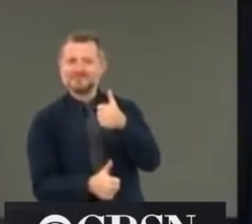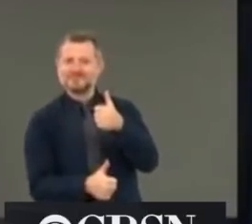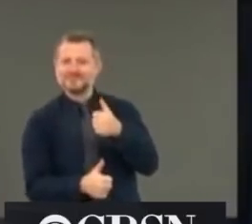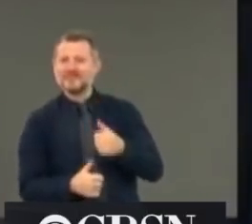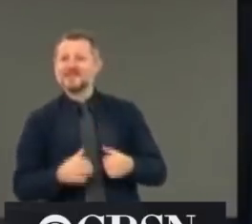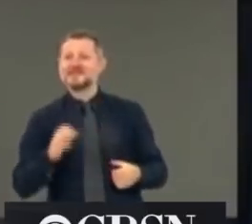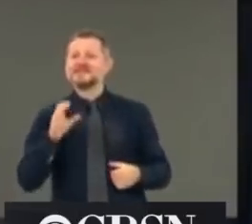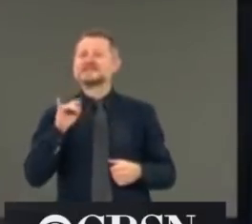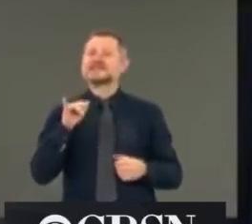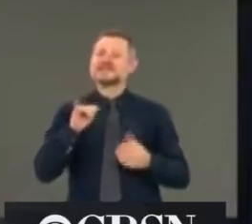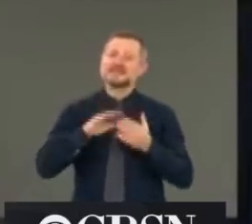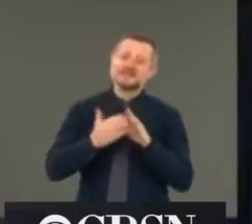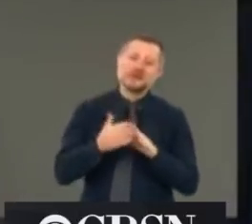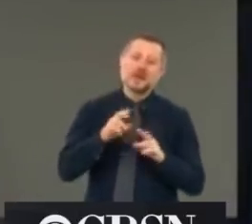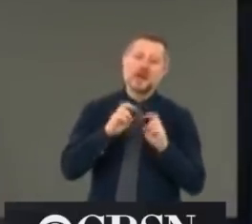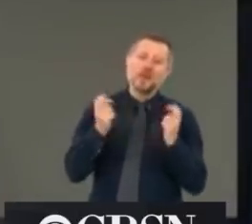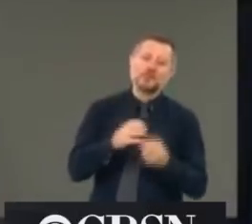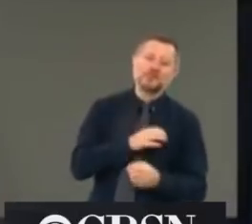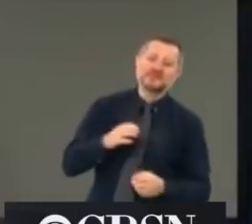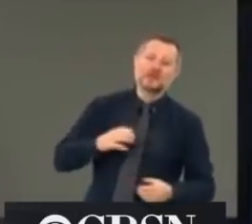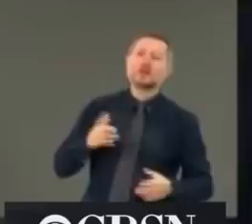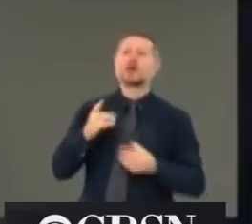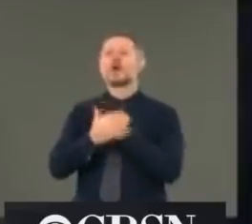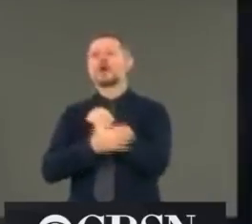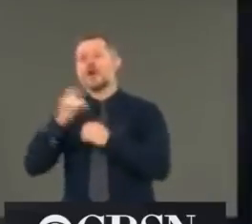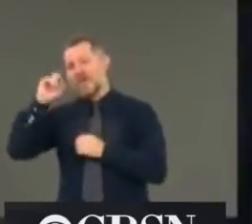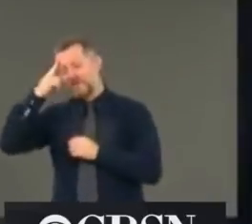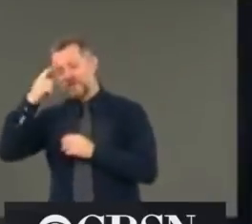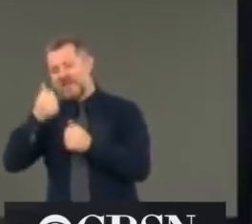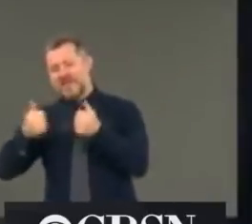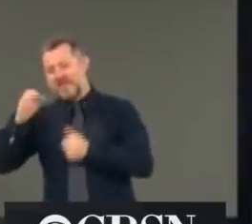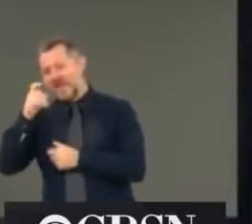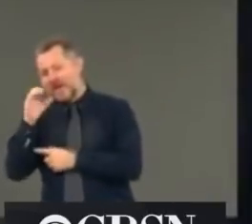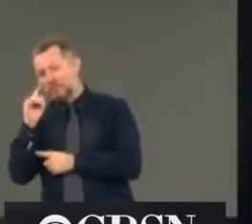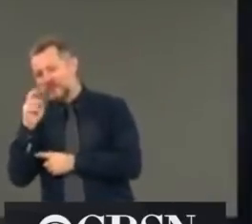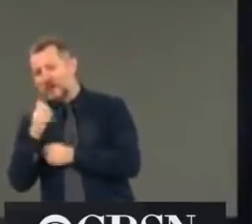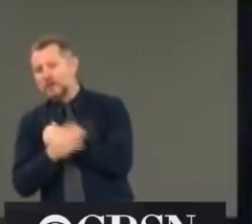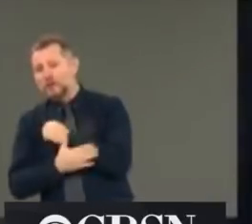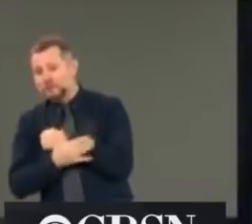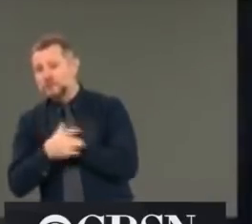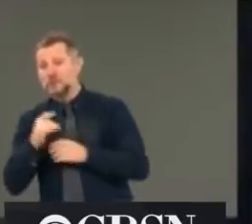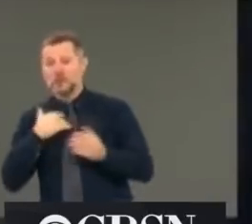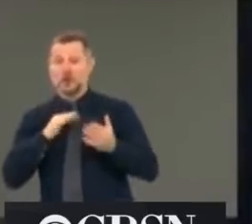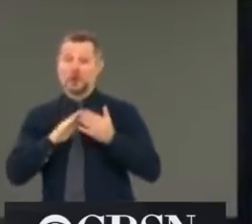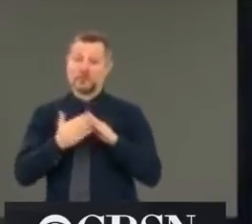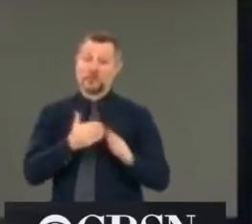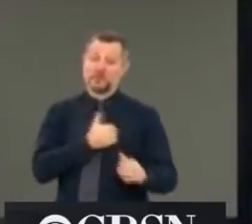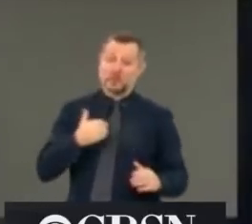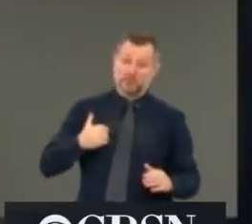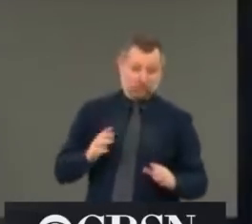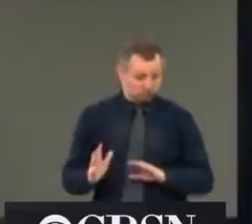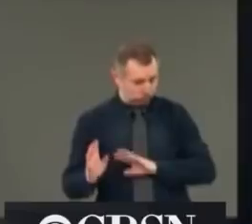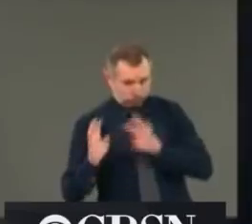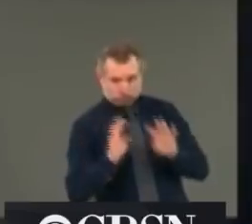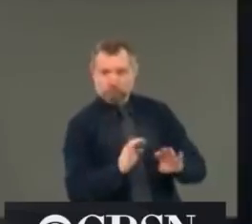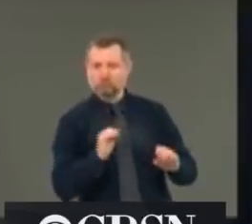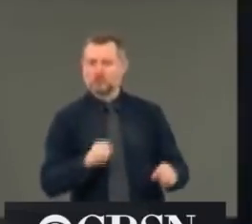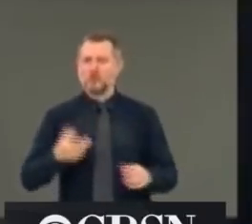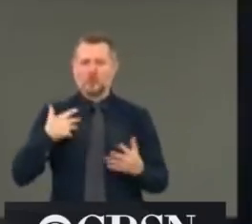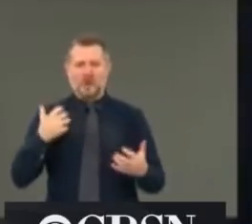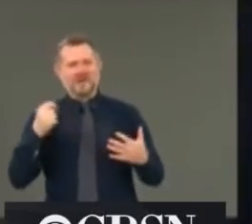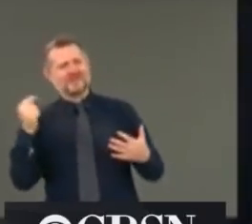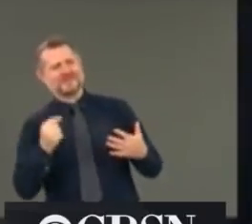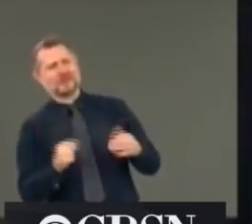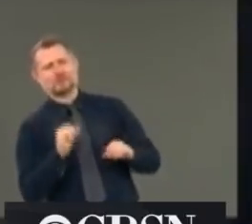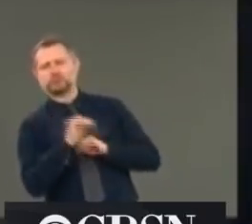the county governments. And so you've got the community at the table directly, and then they can demand accountability through the mayors